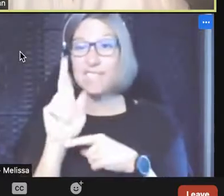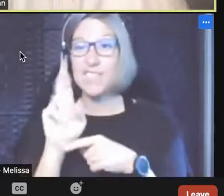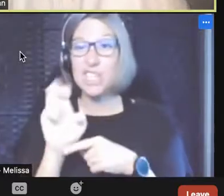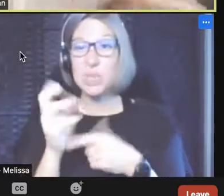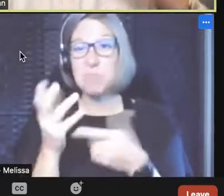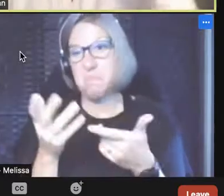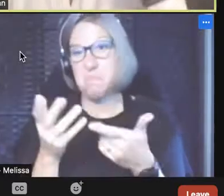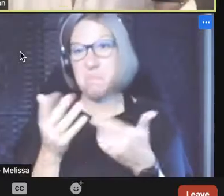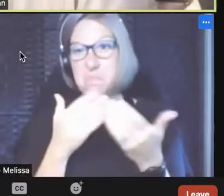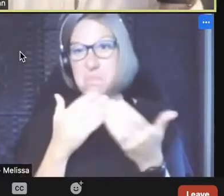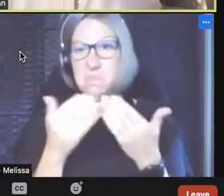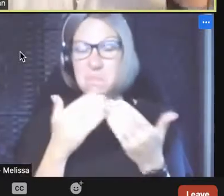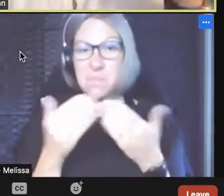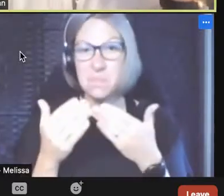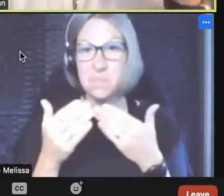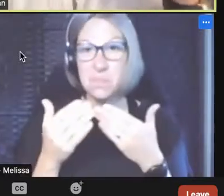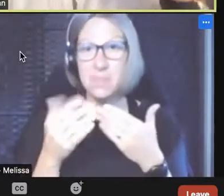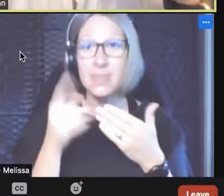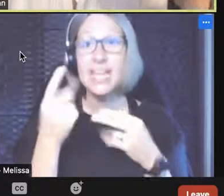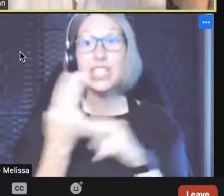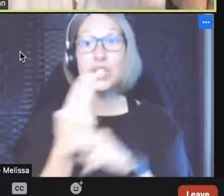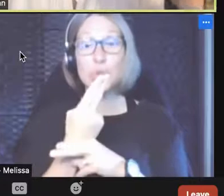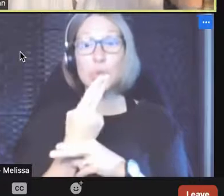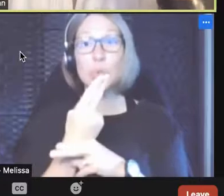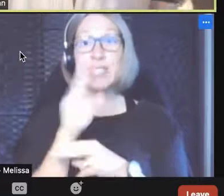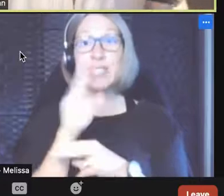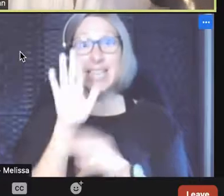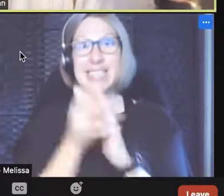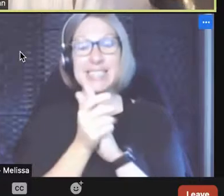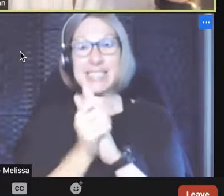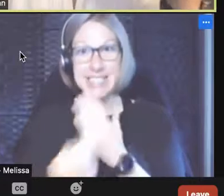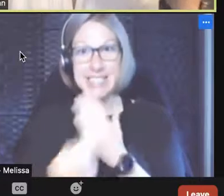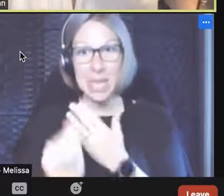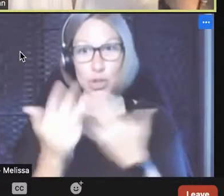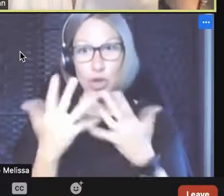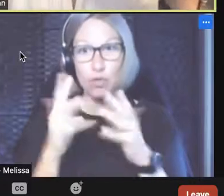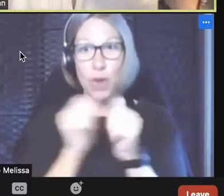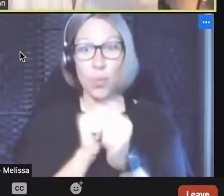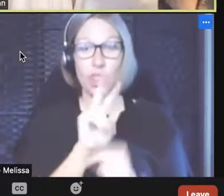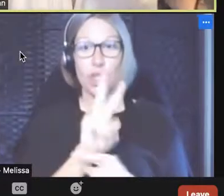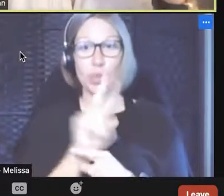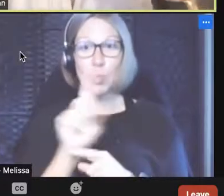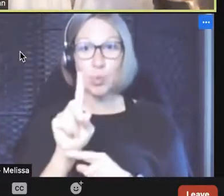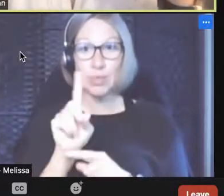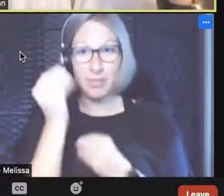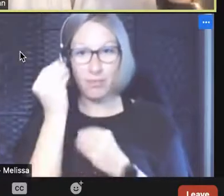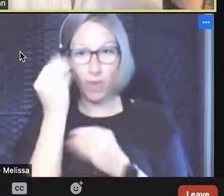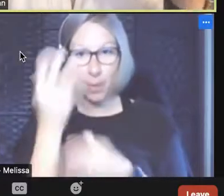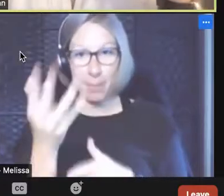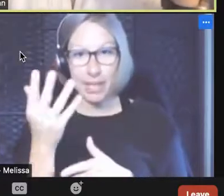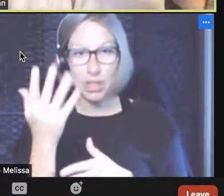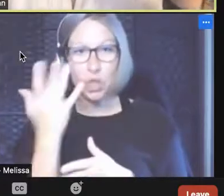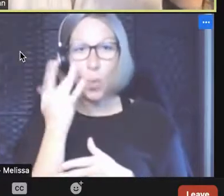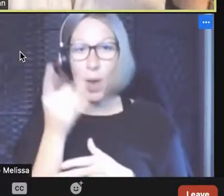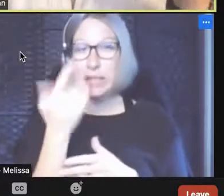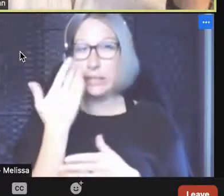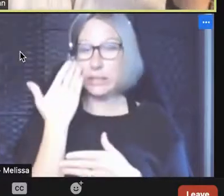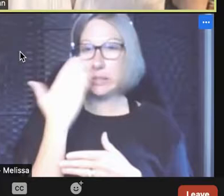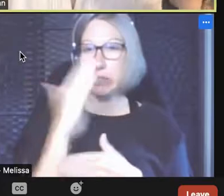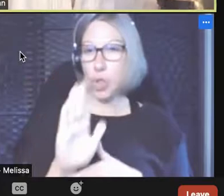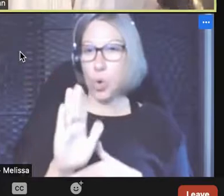much. So he's using compensatory skills with this 2D information because he doesn't really know